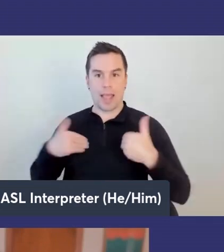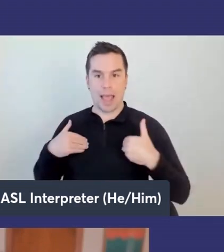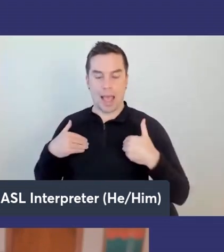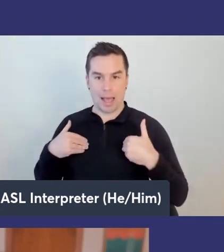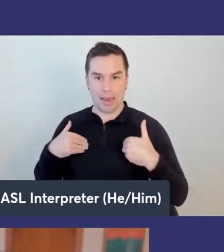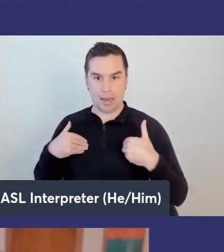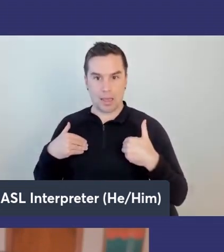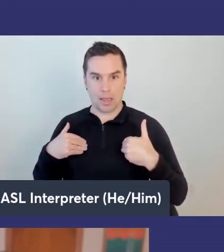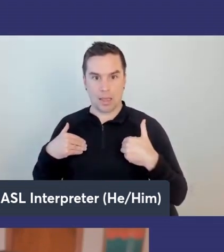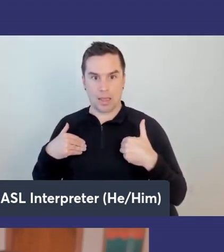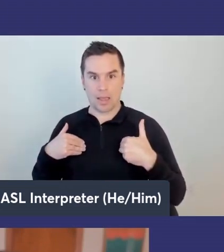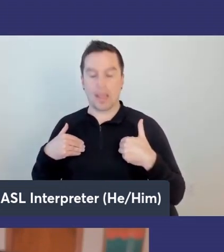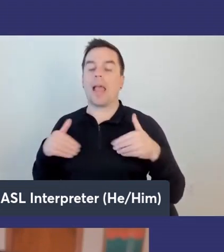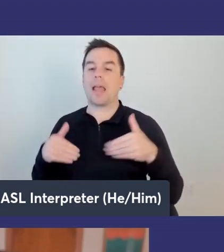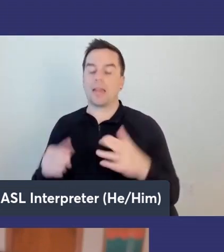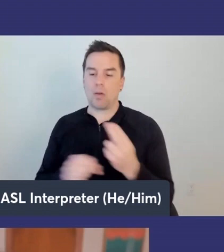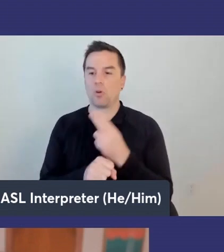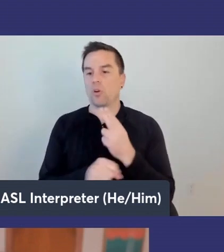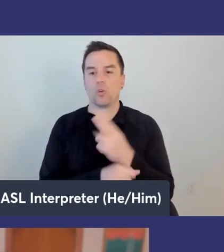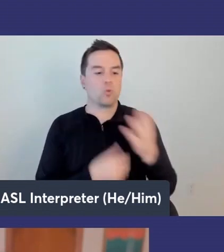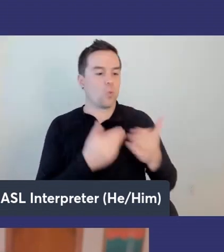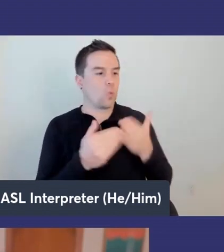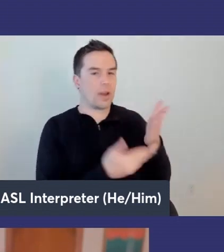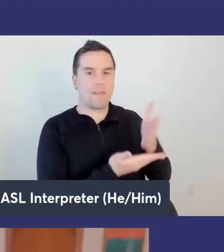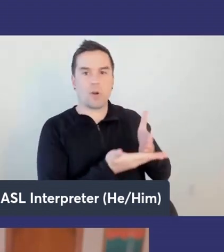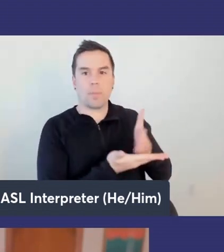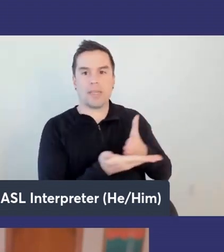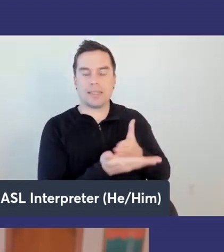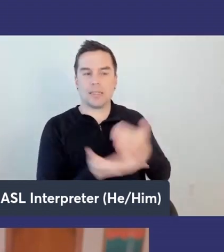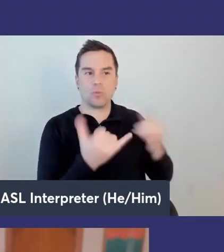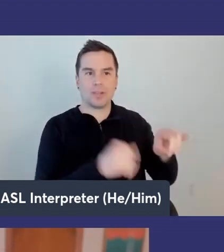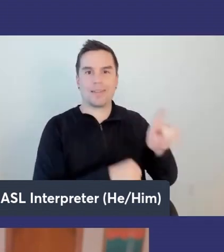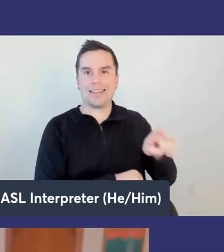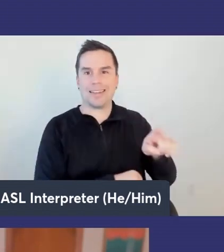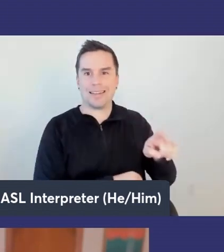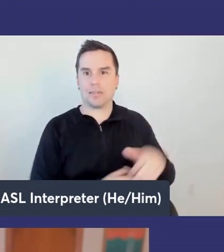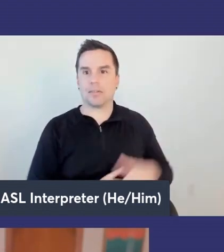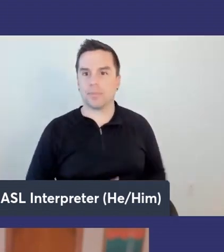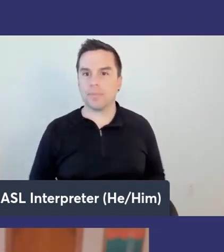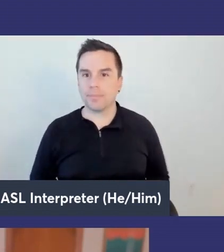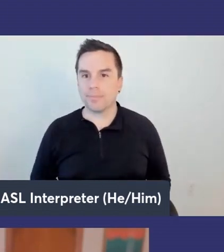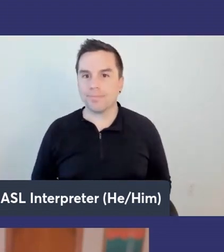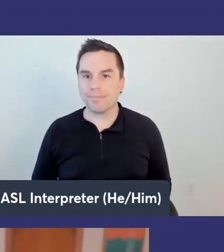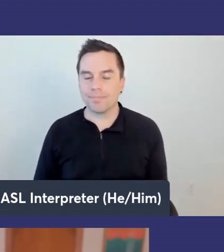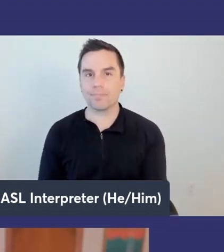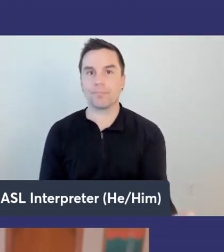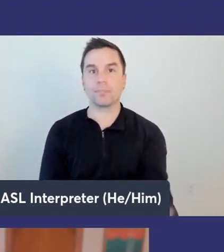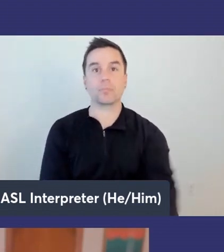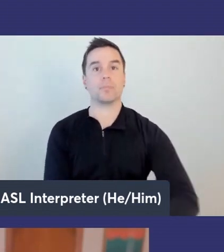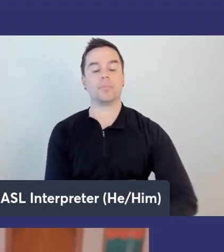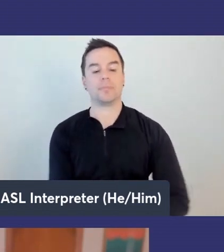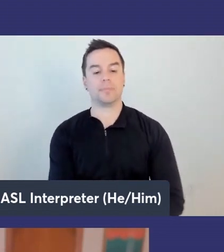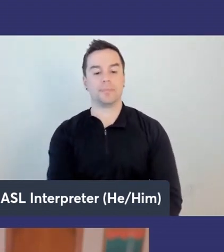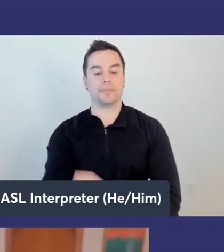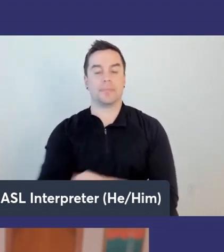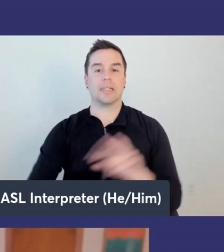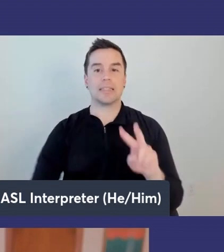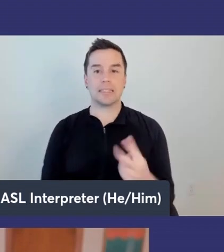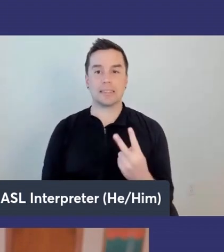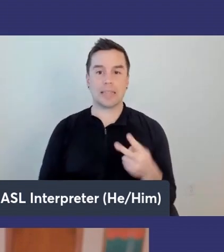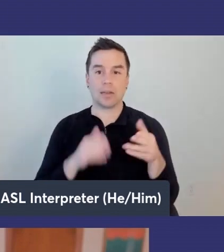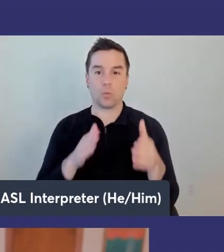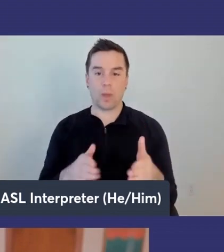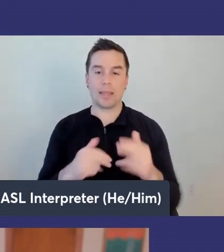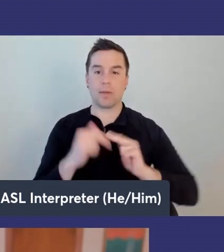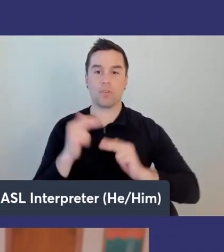allow you to only use the pieces that you needed help with, the pieces you were trying to improve upon. The second way that we've sort of built extensions